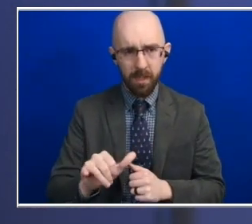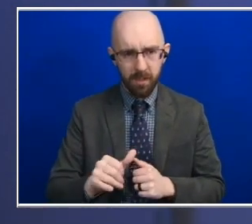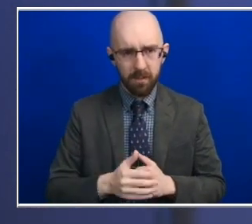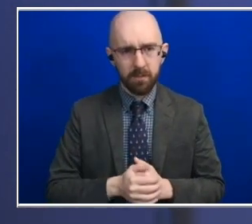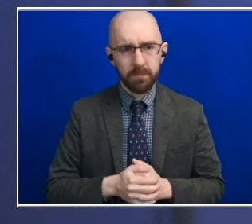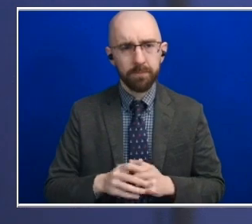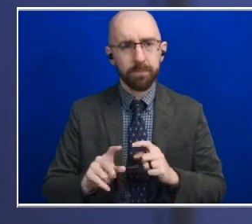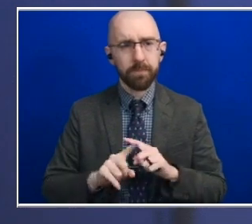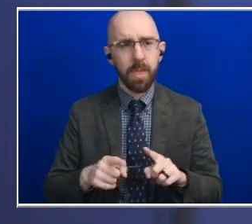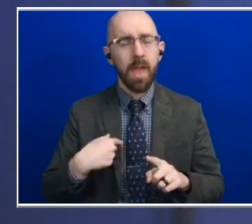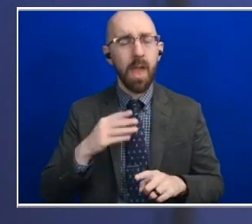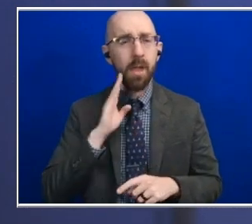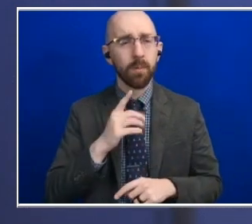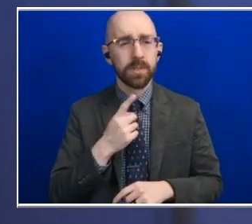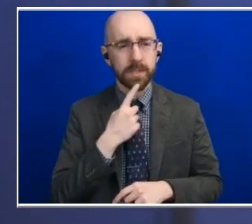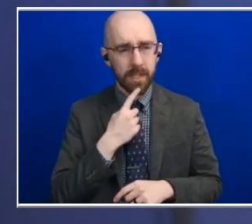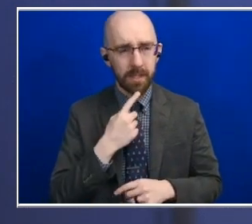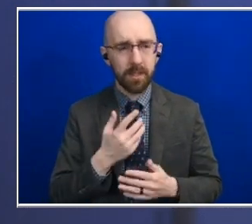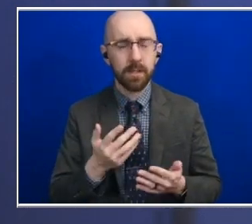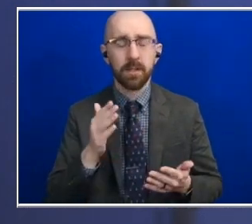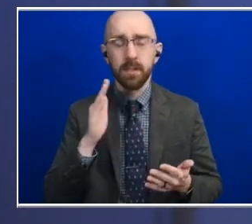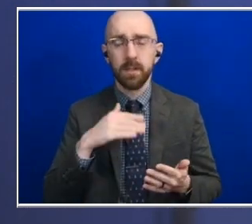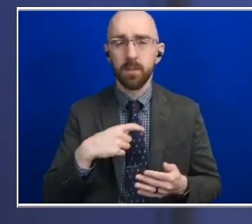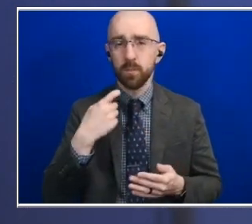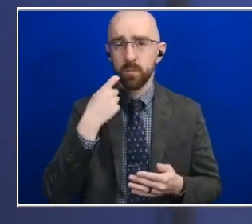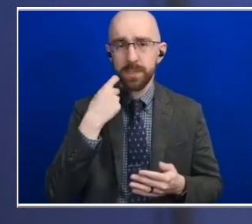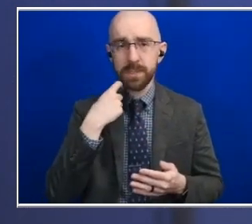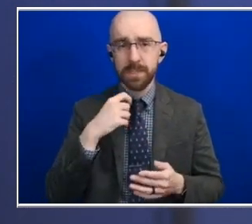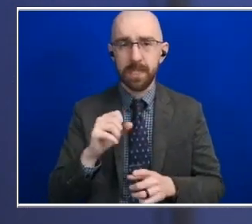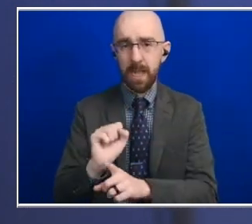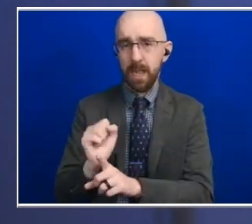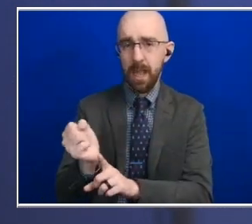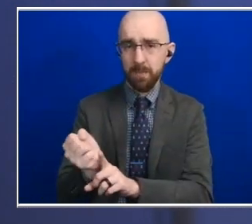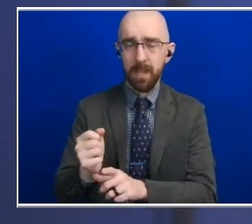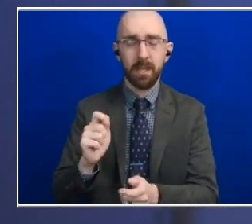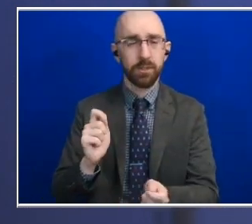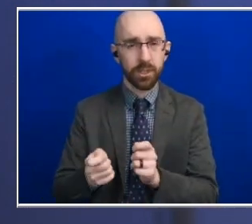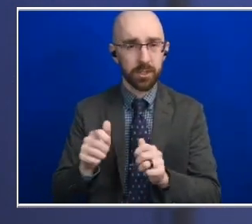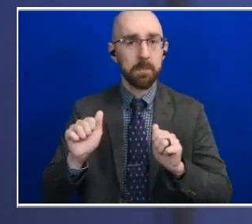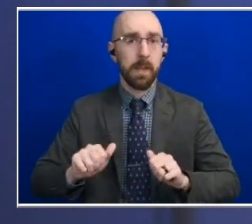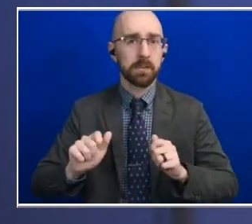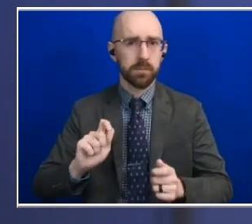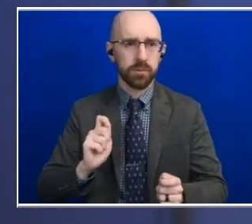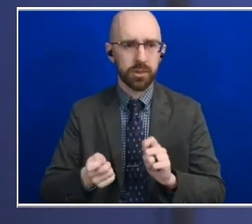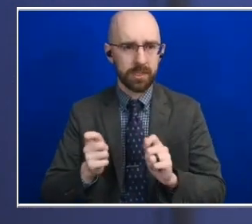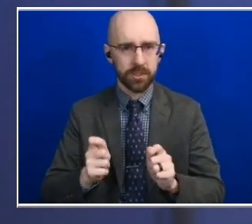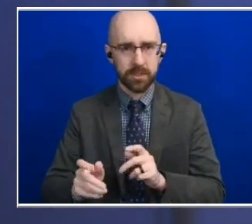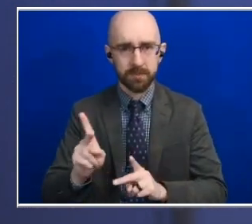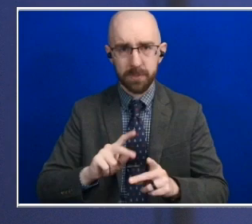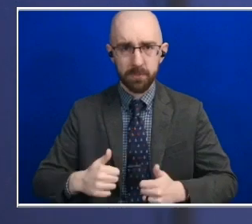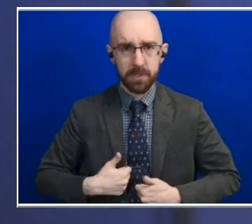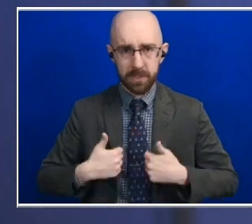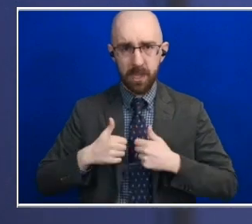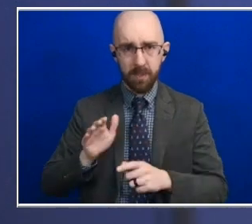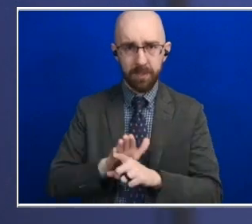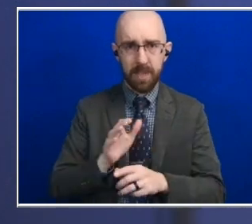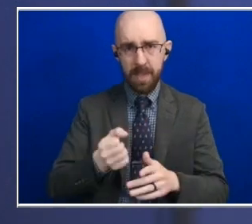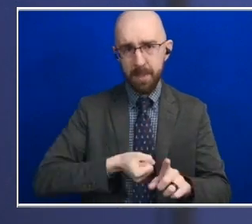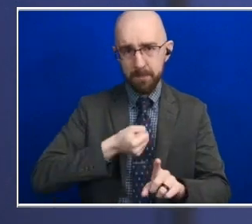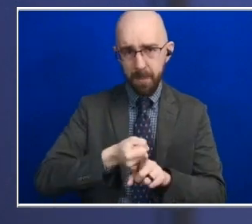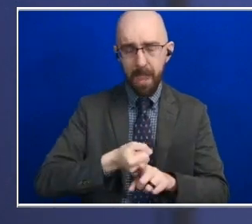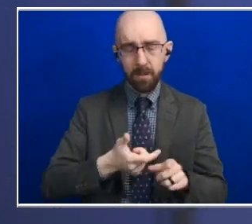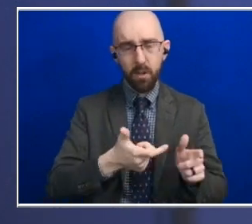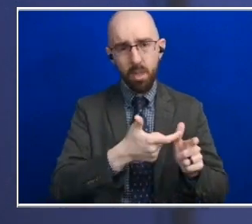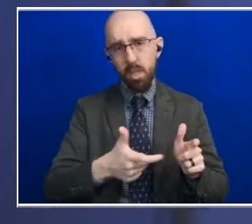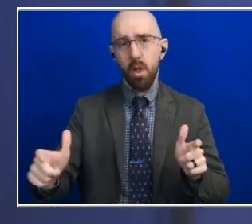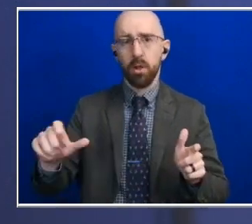with, the recent climate and changes, possible changes in people's lives impacted on a larger scale, yes,